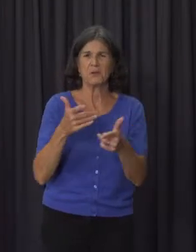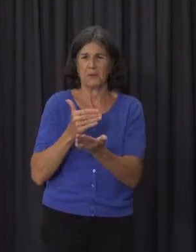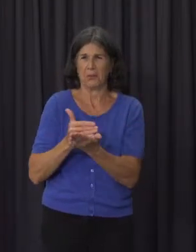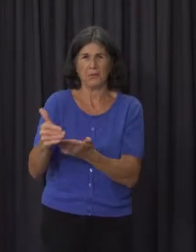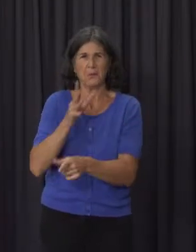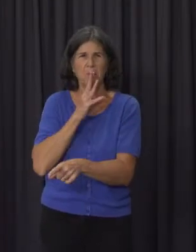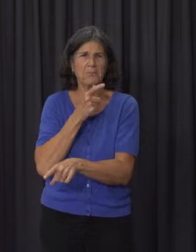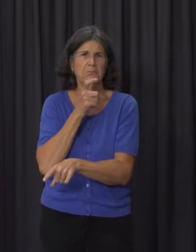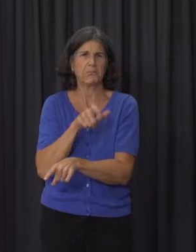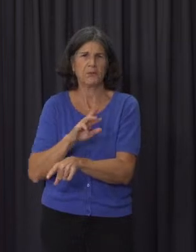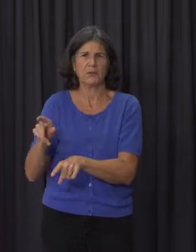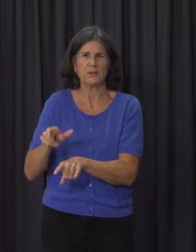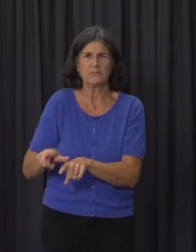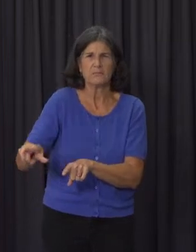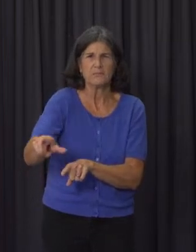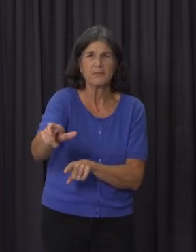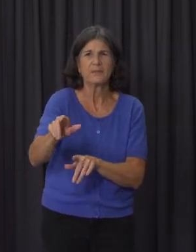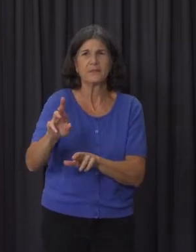fire guard.